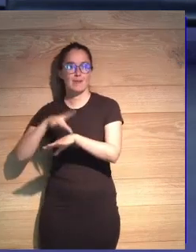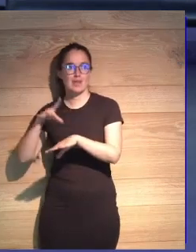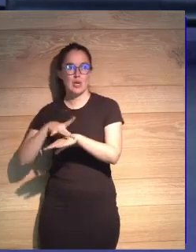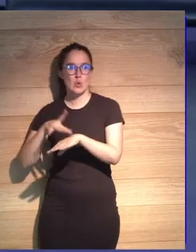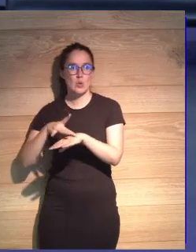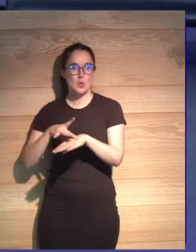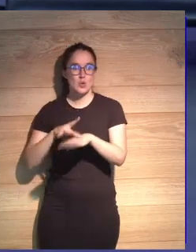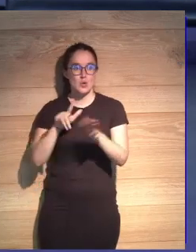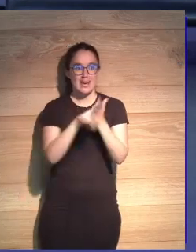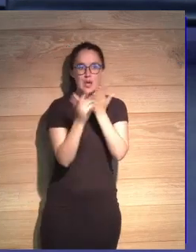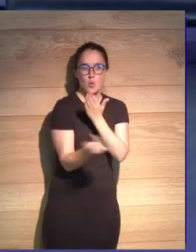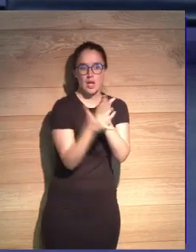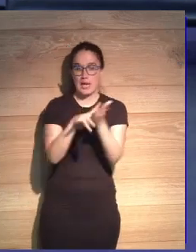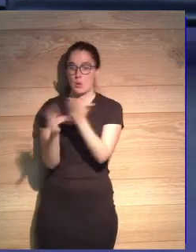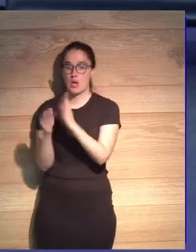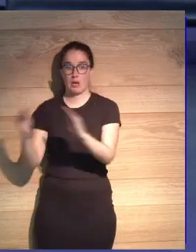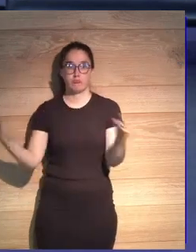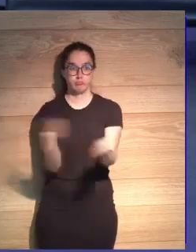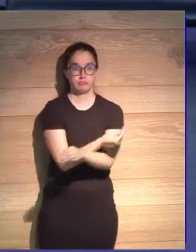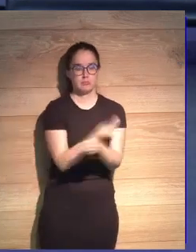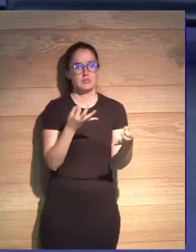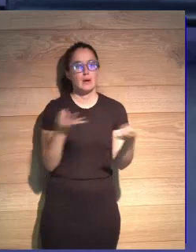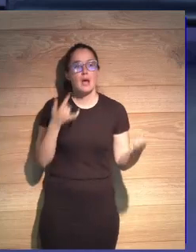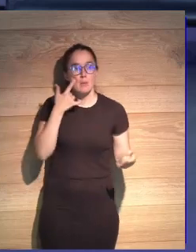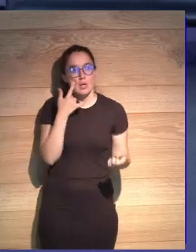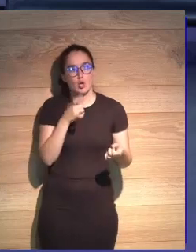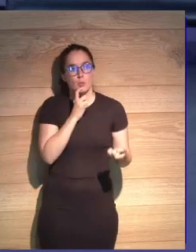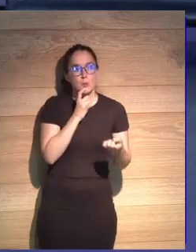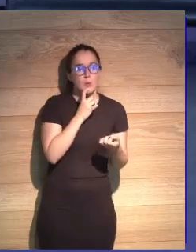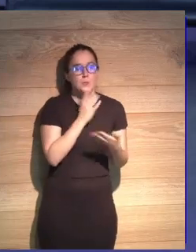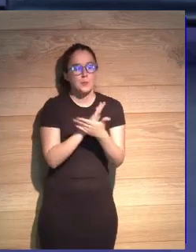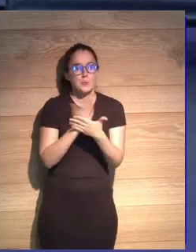together an IT guy with a doctor, they speak different languages, and we have